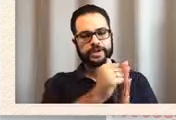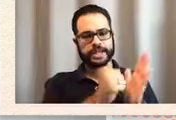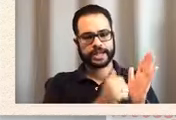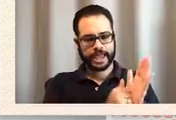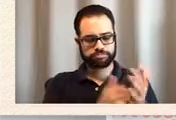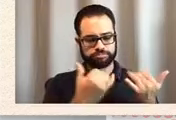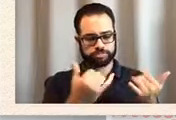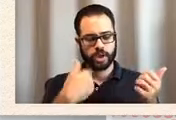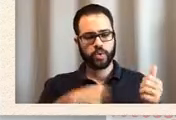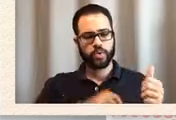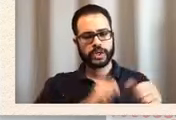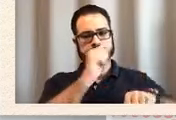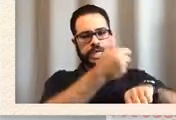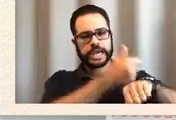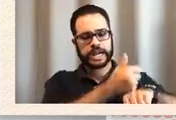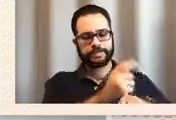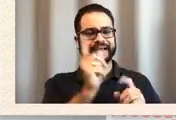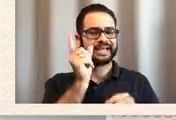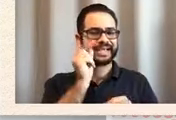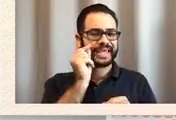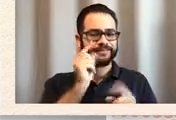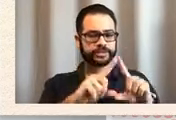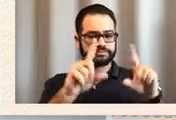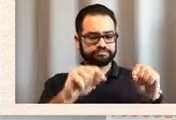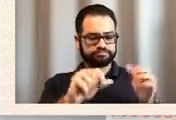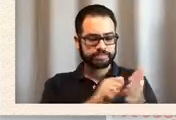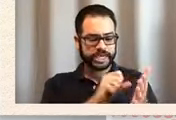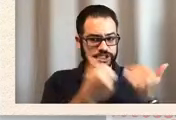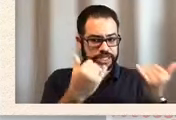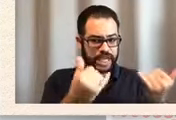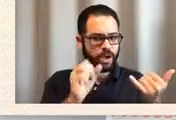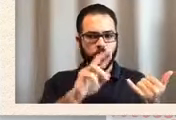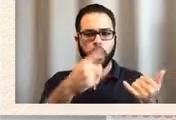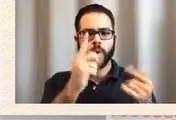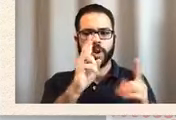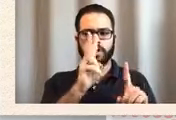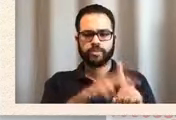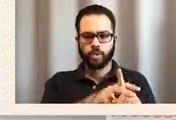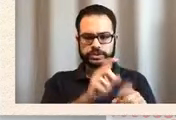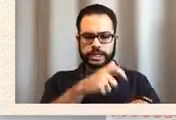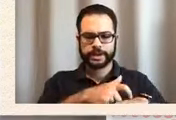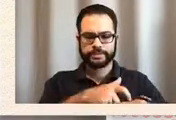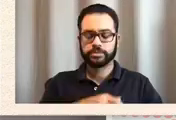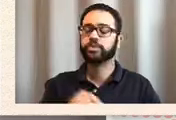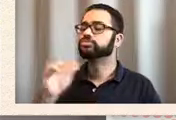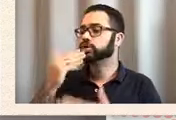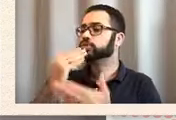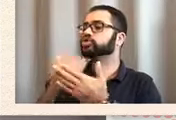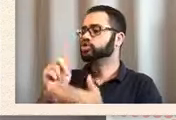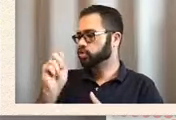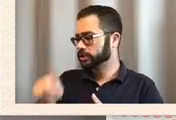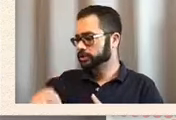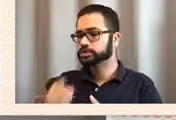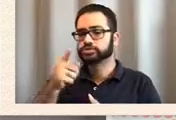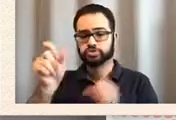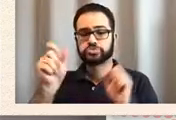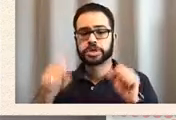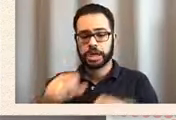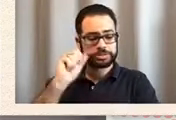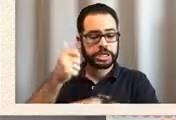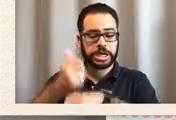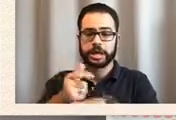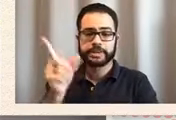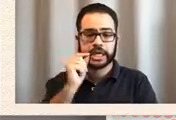create a gifting page now or only at the time of enrollment? Oh, great question. Yeah, so you can create the gifting page